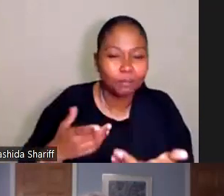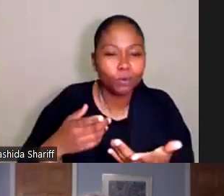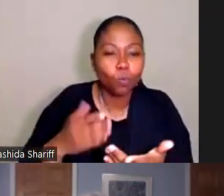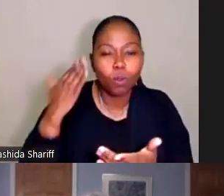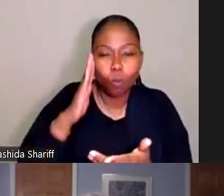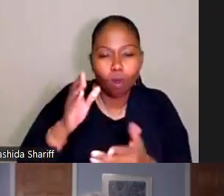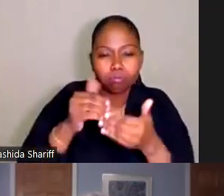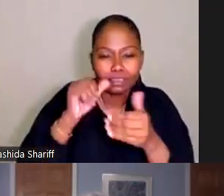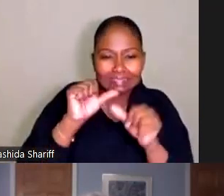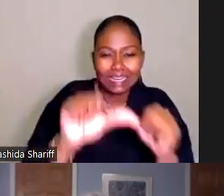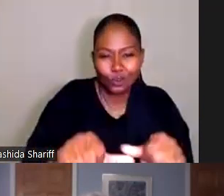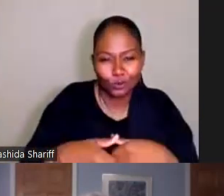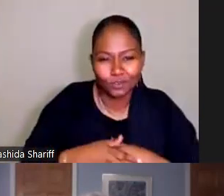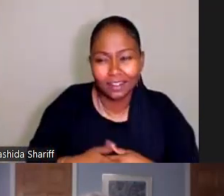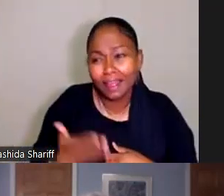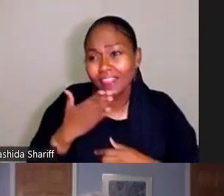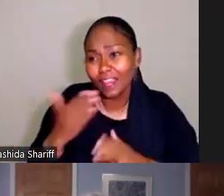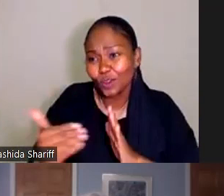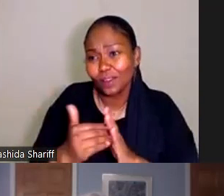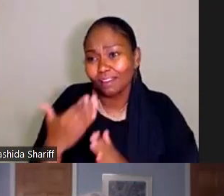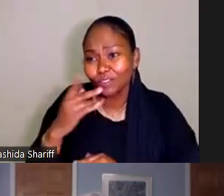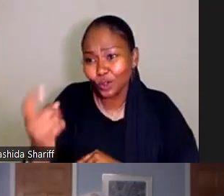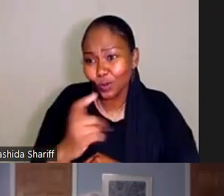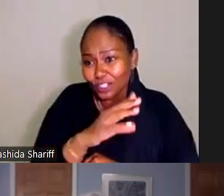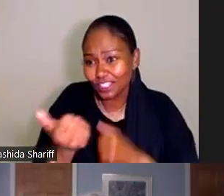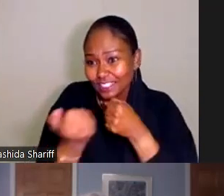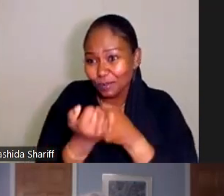Thank you again for your question and your support.